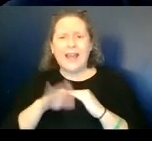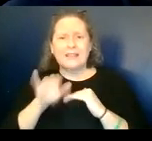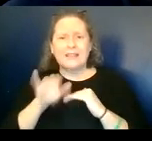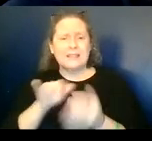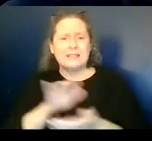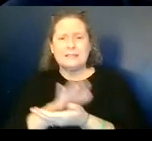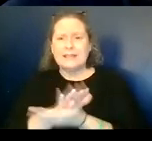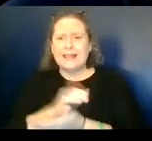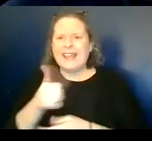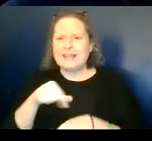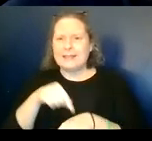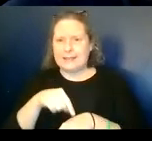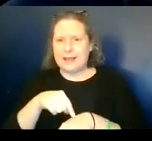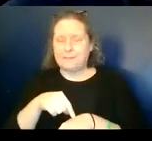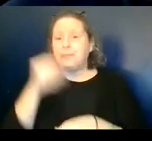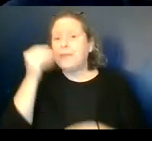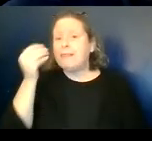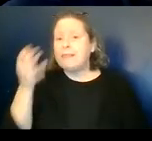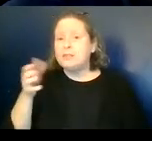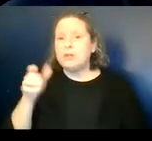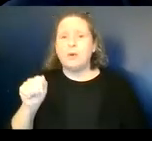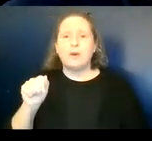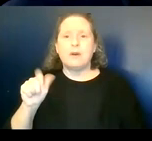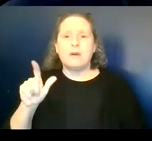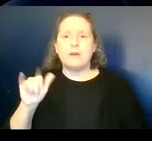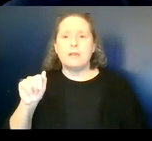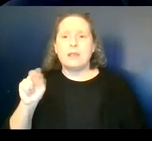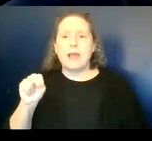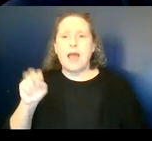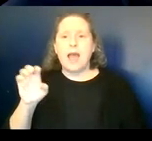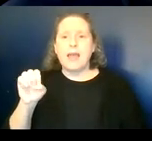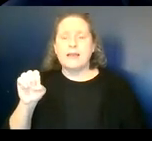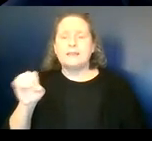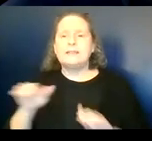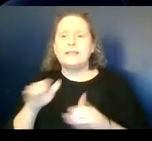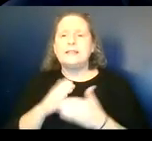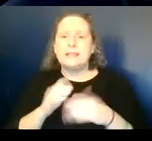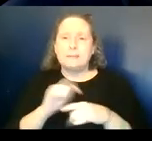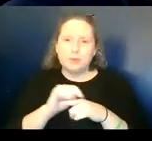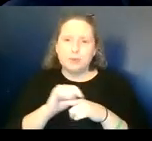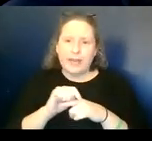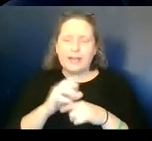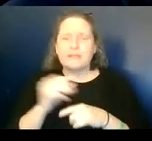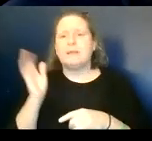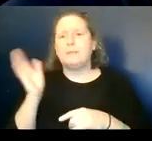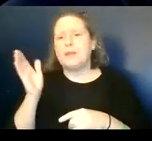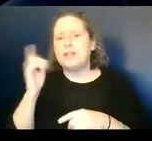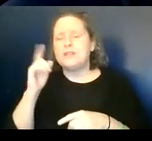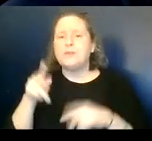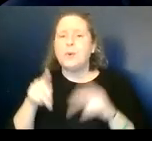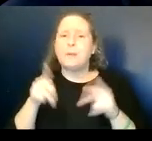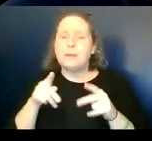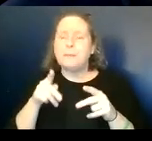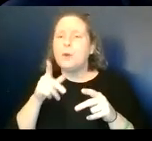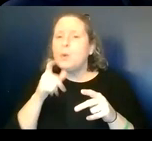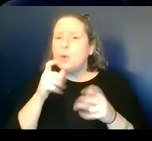plug, the Alliance does do some trainings and presentations for self-advocates, people with disabilities, to learn about